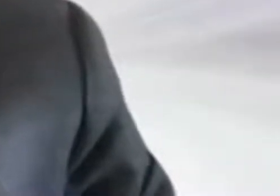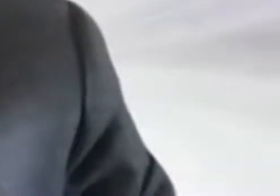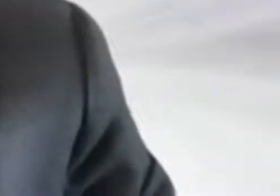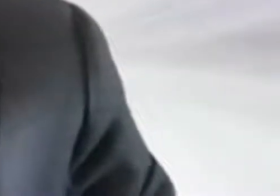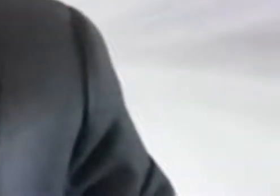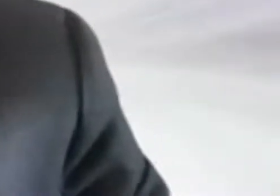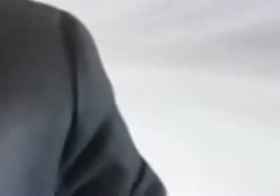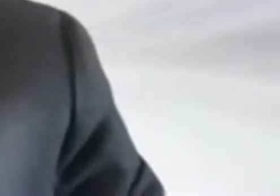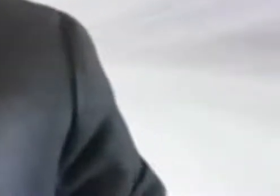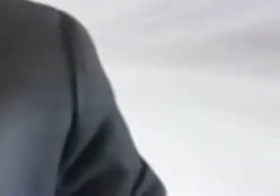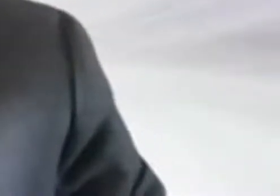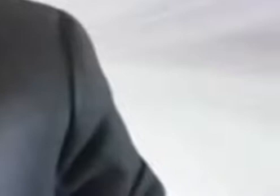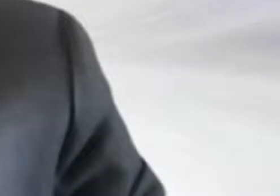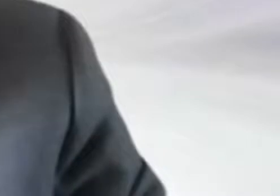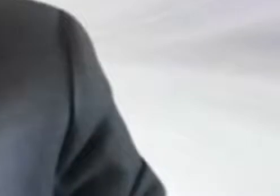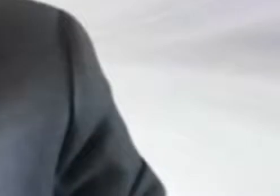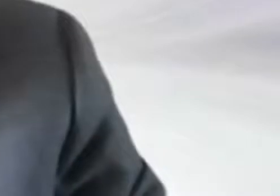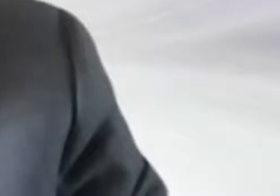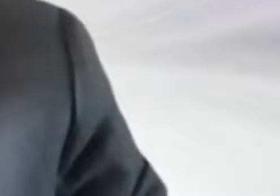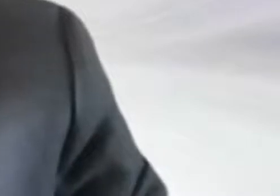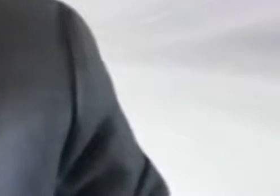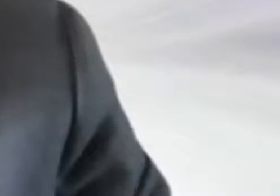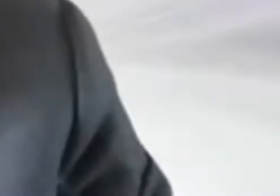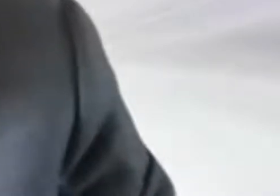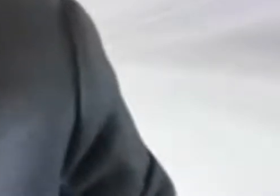talking with Dr. André